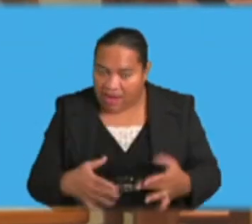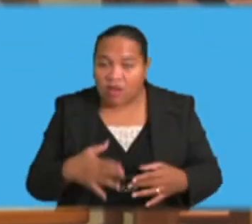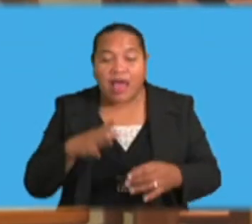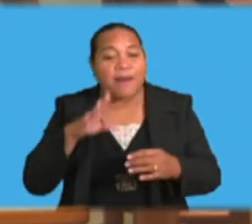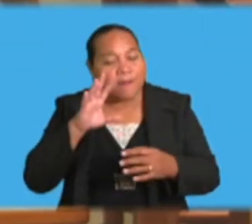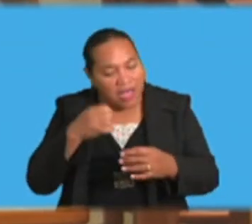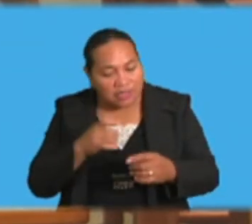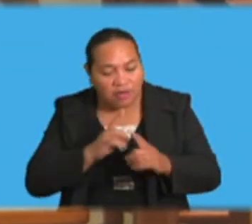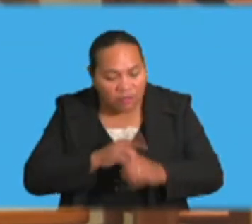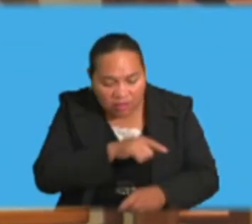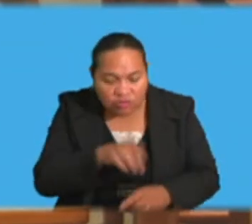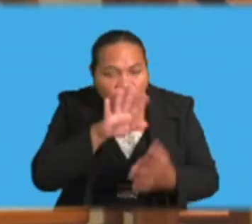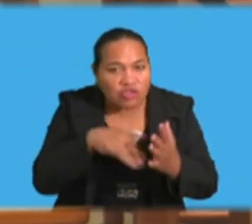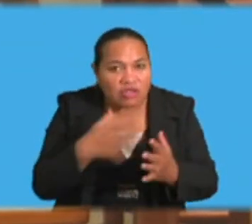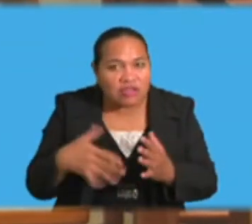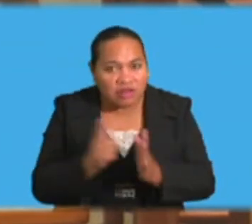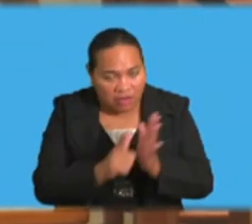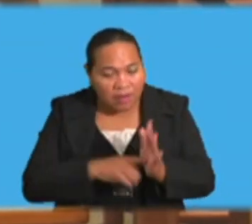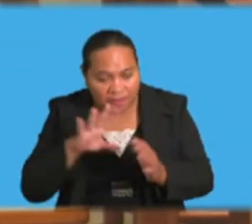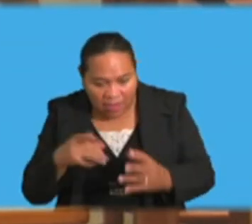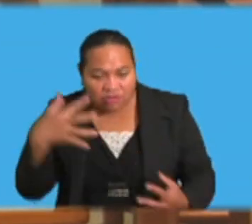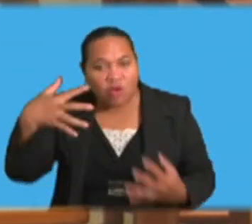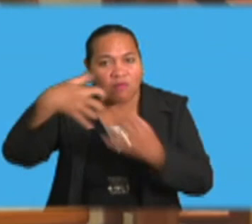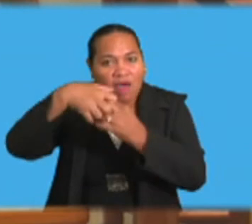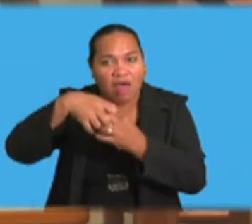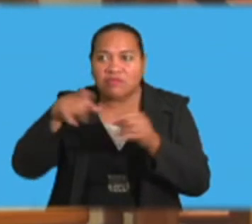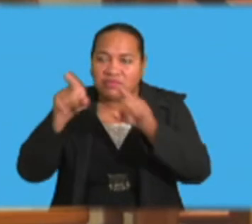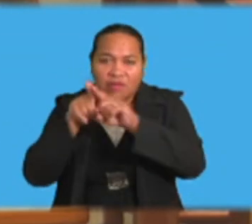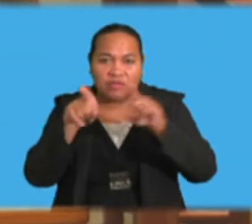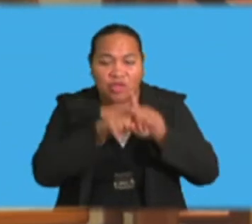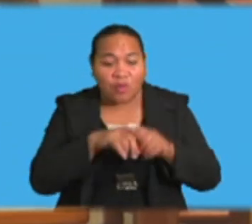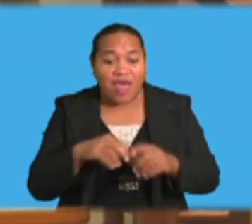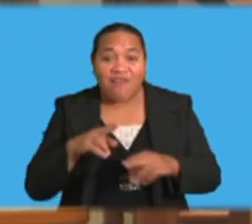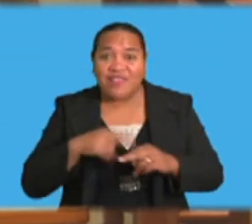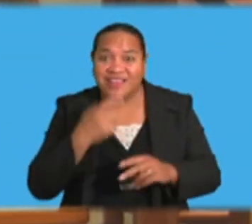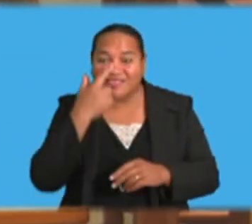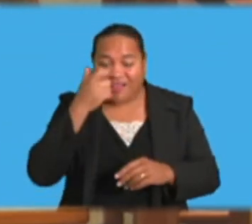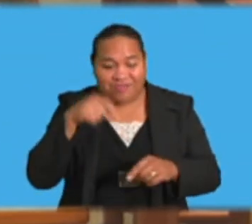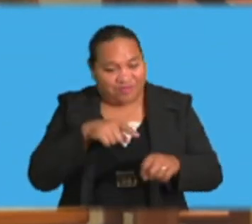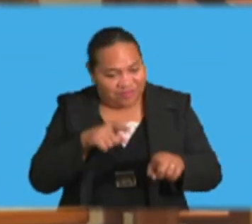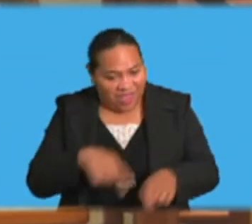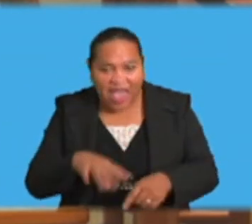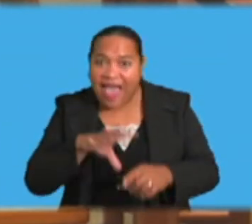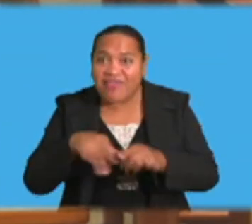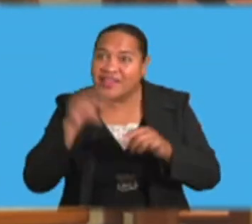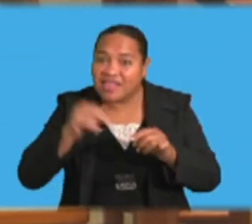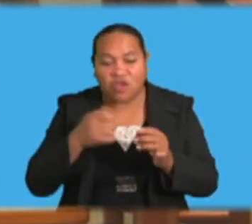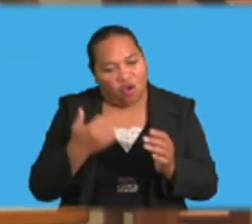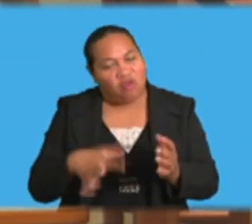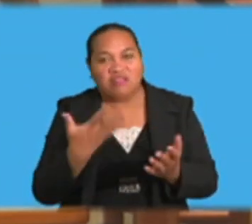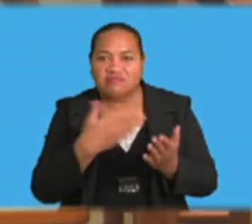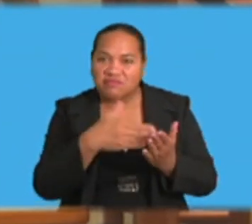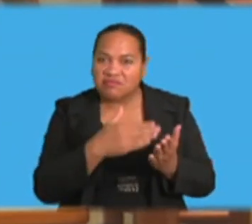policies comply with international legal obligations. Fiji is in the fortunate position that everything required is already in